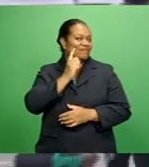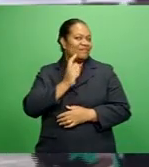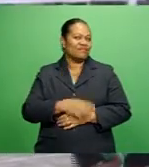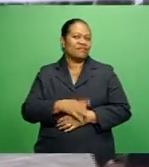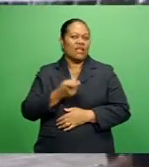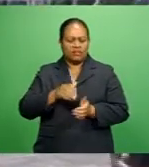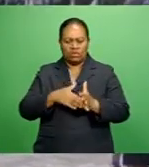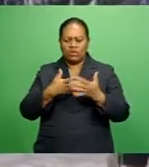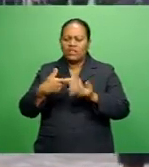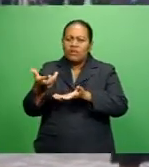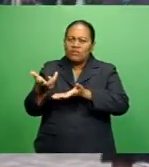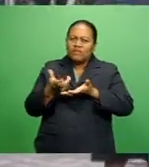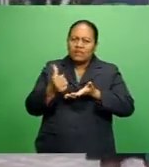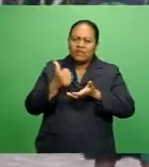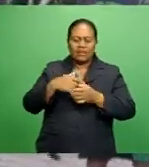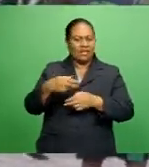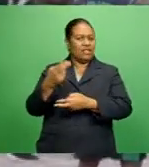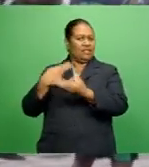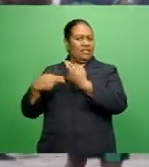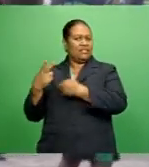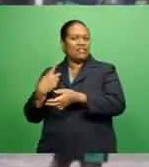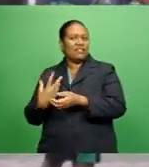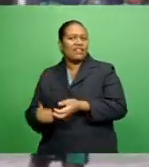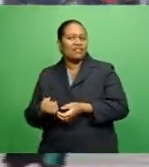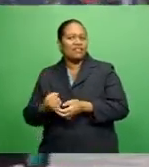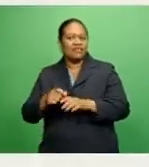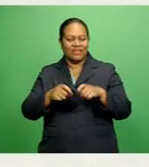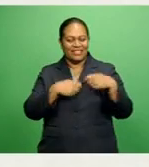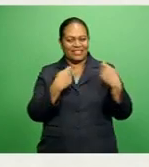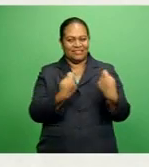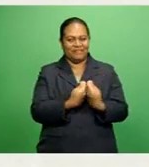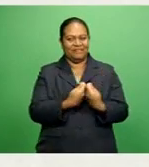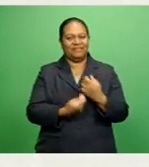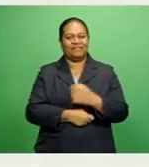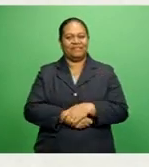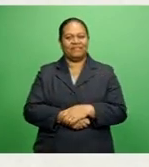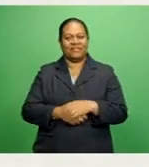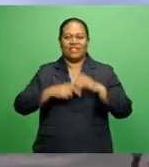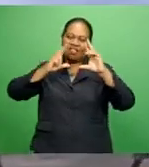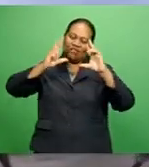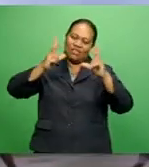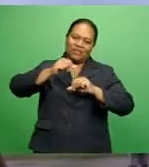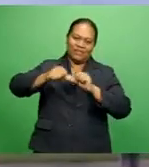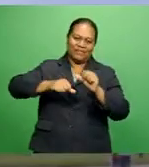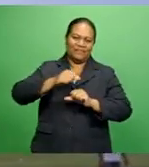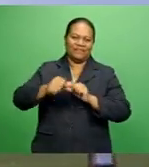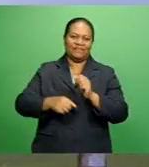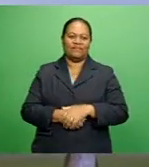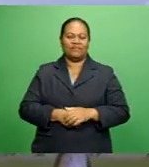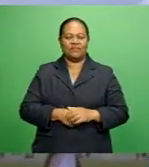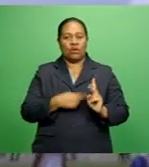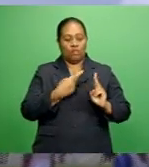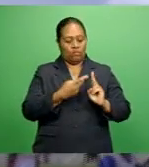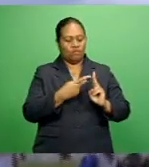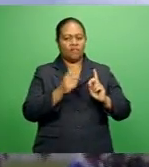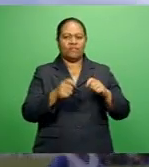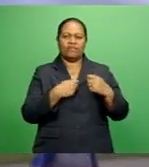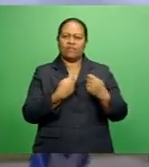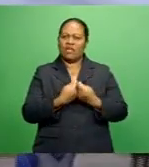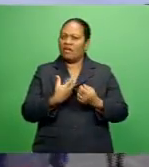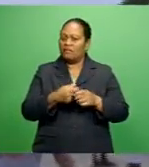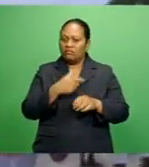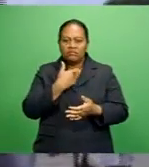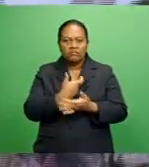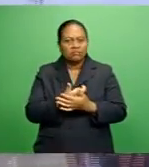back the history that the team has in the Volleyball Association. The two teams have had an impressive start